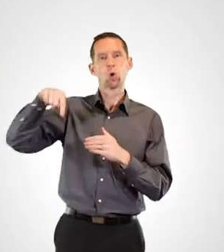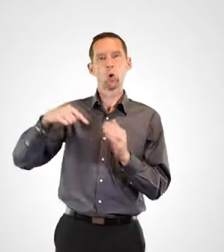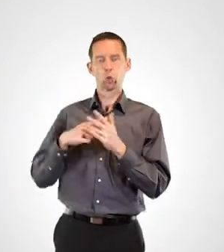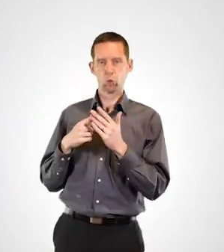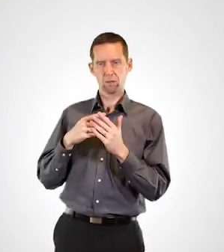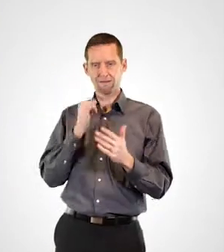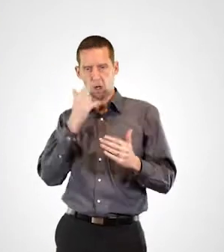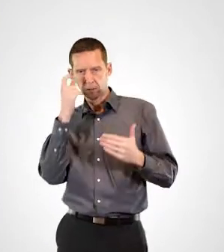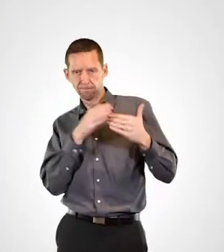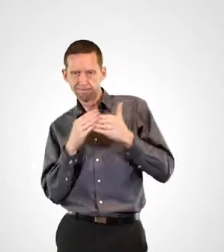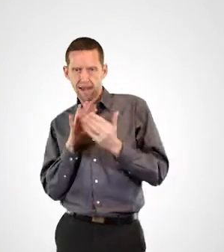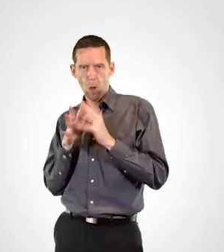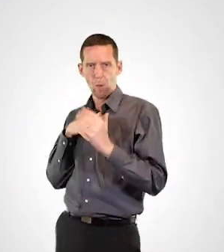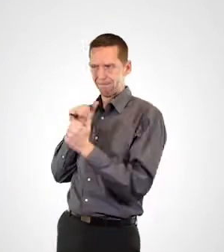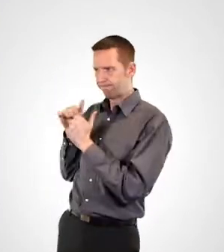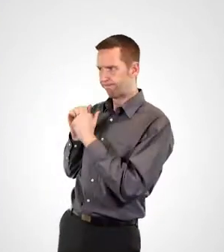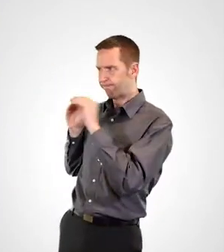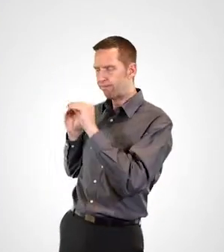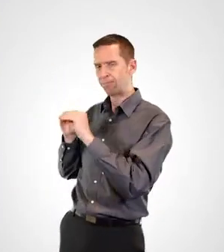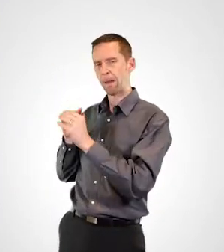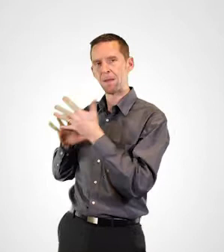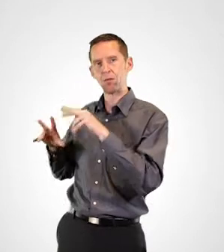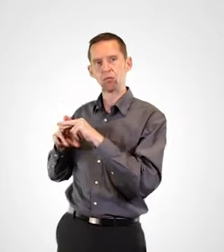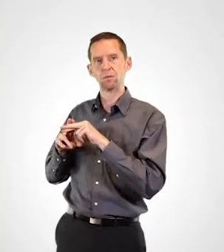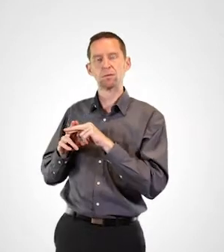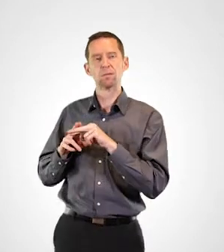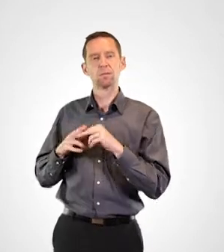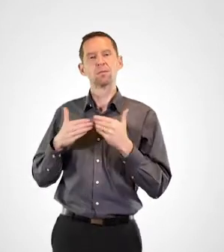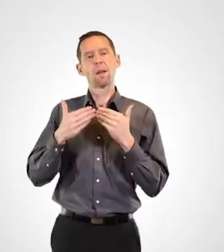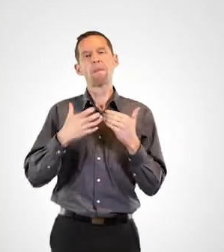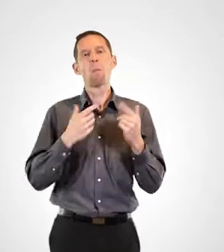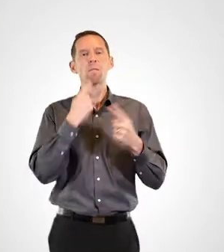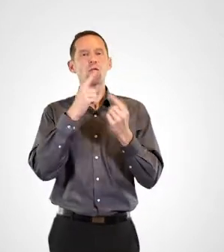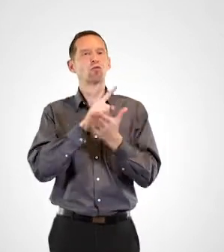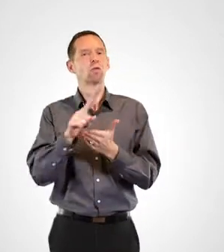us in terms of guiding and coaching parents. So lots more to come.